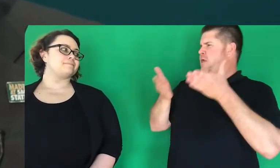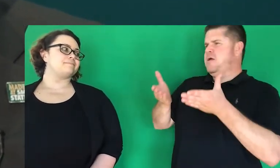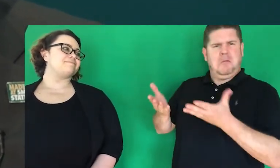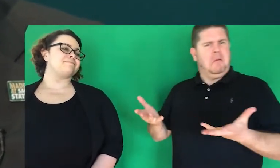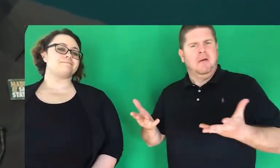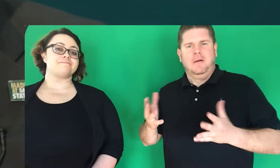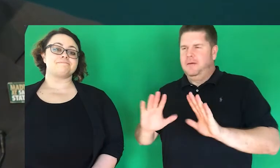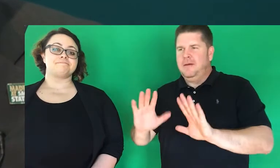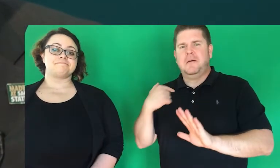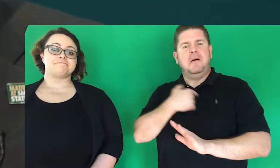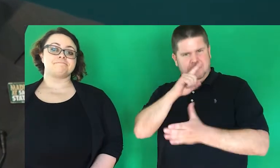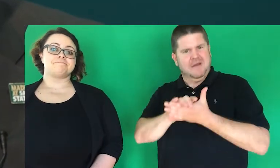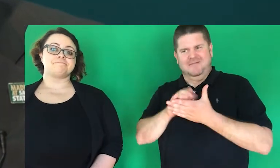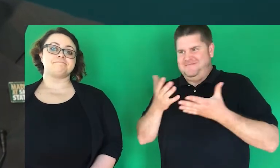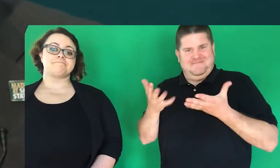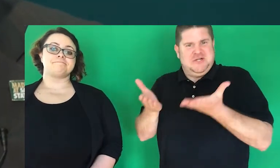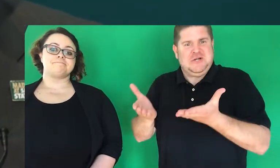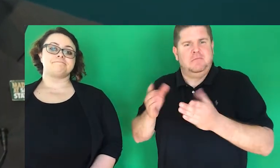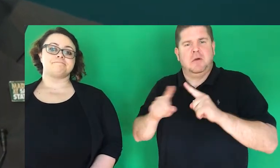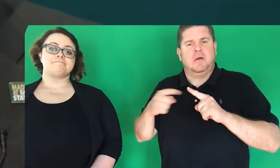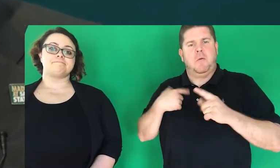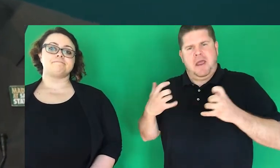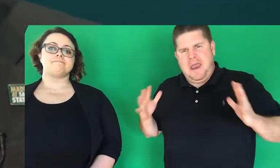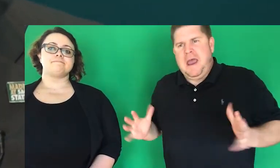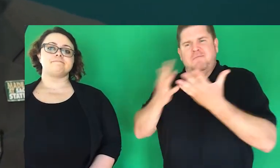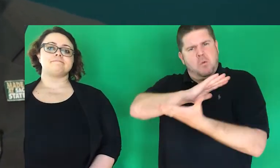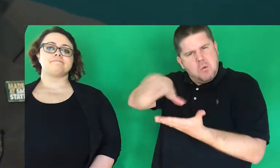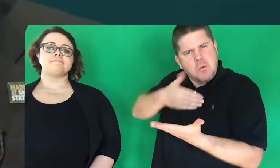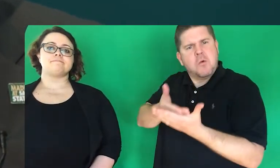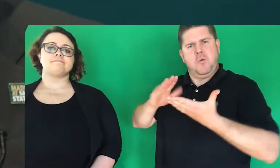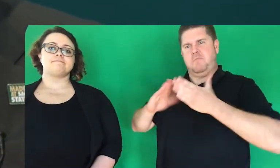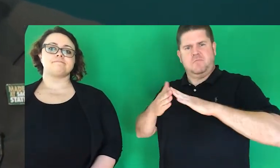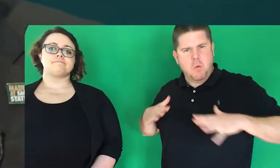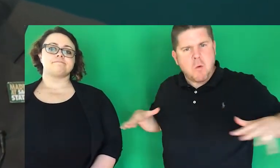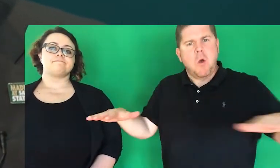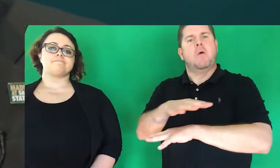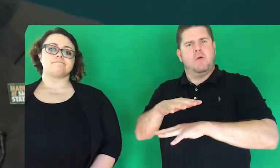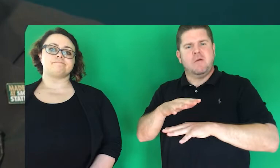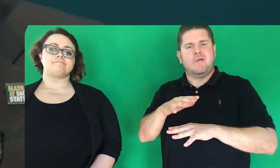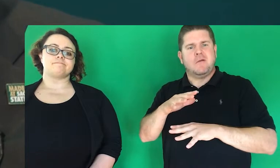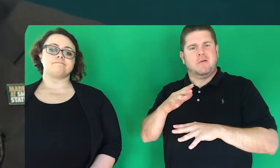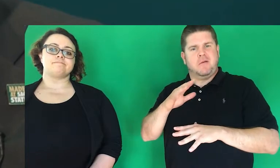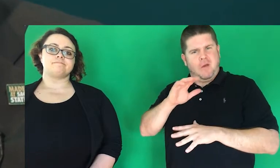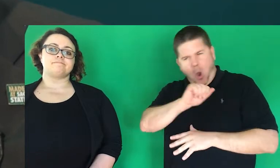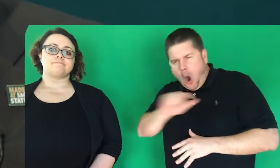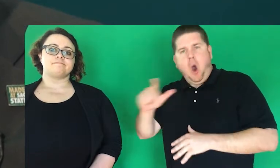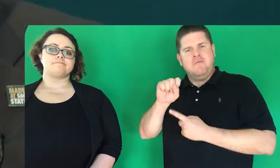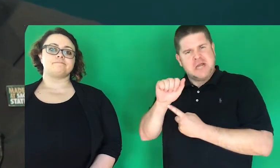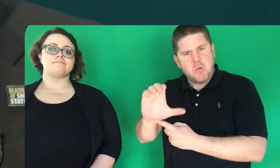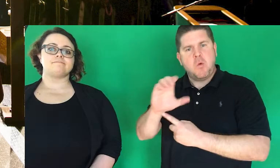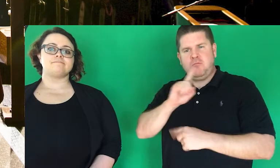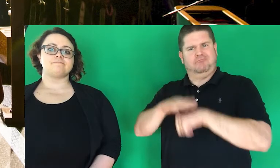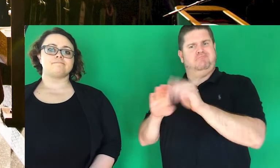I believe we are. But we are lifting the entire community. And all of Sacramento is on